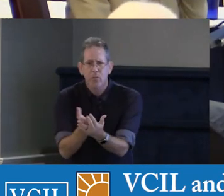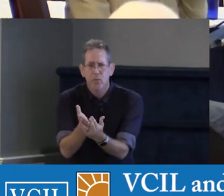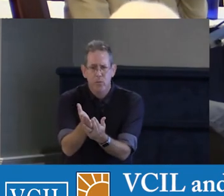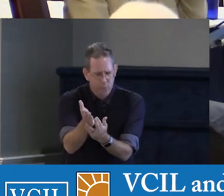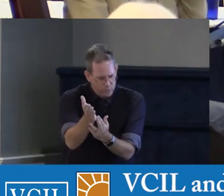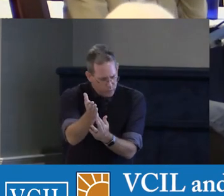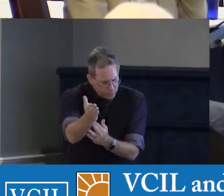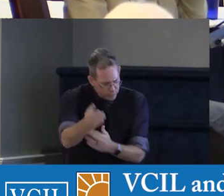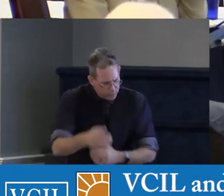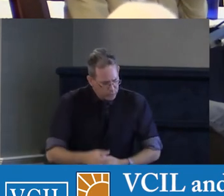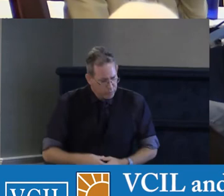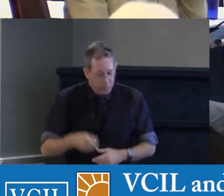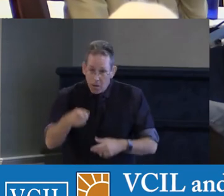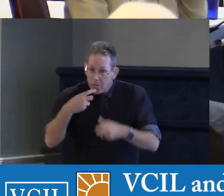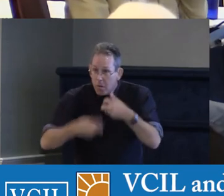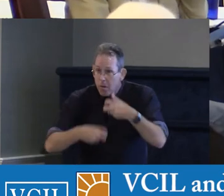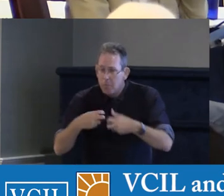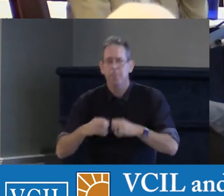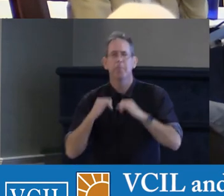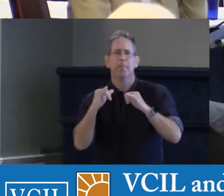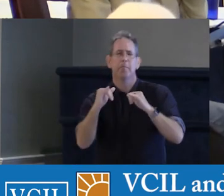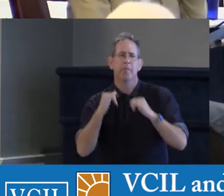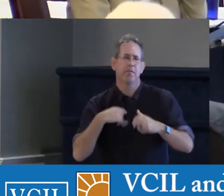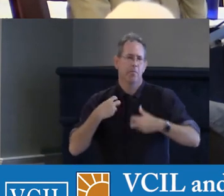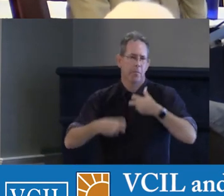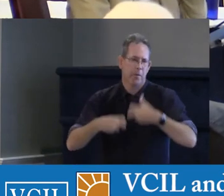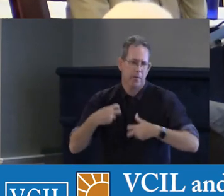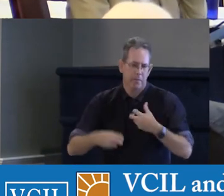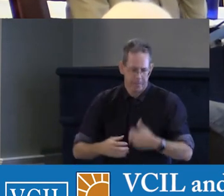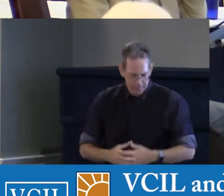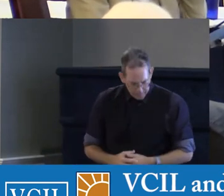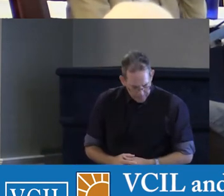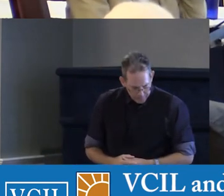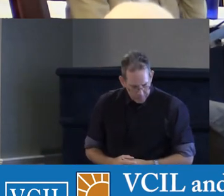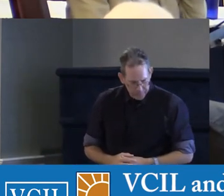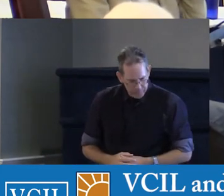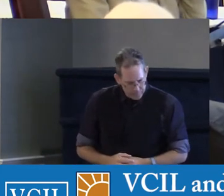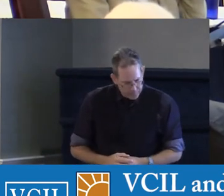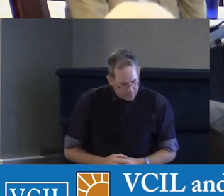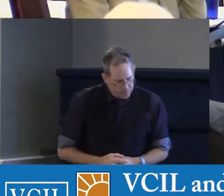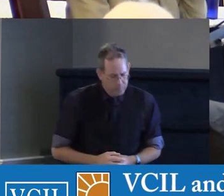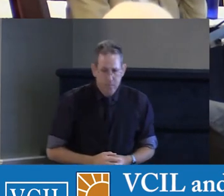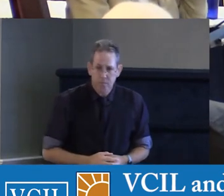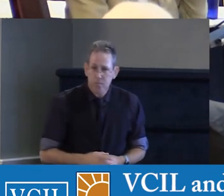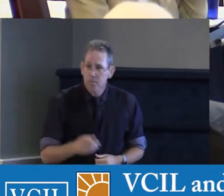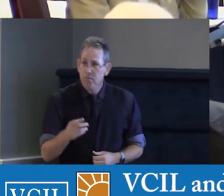If you got a problem, I got a problem too.